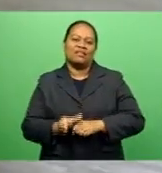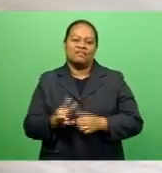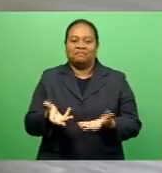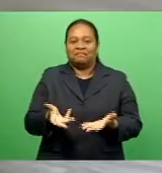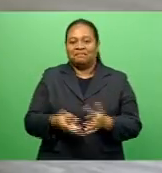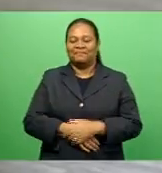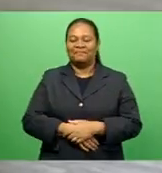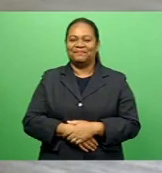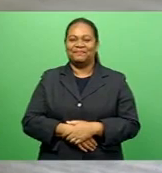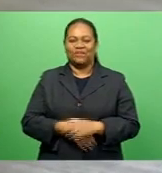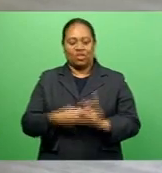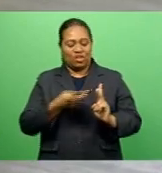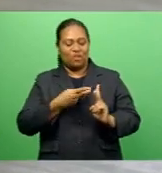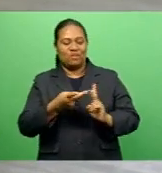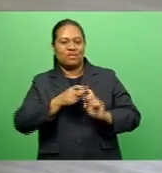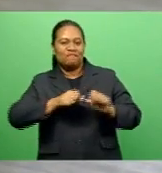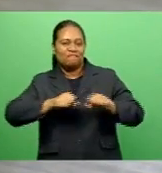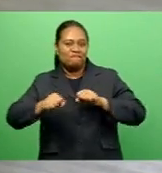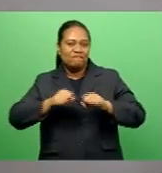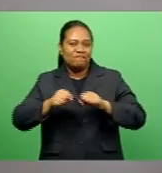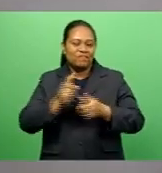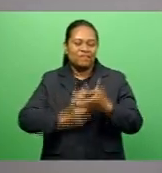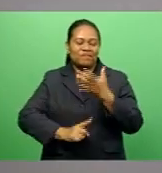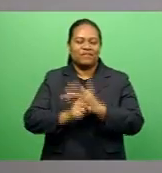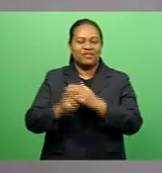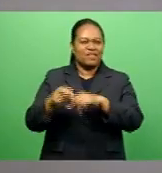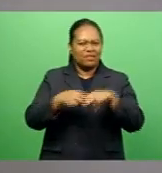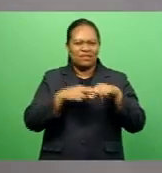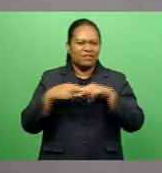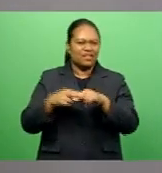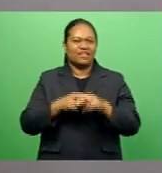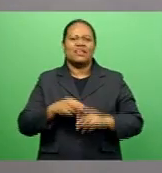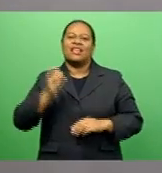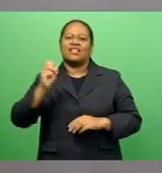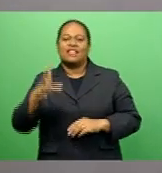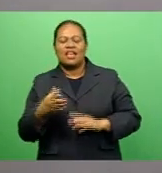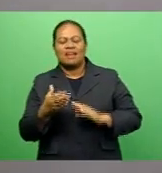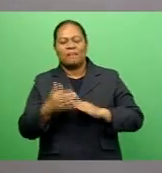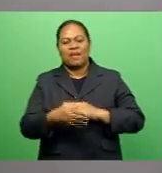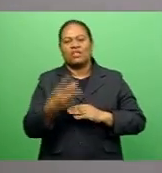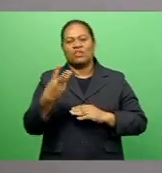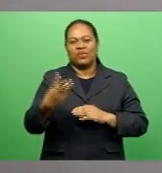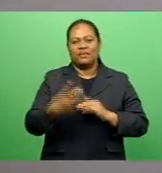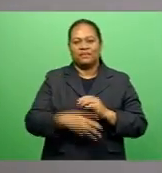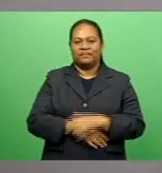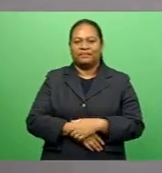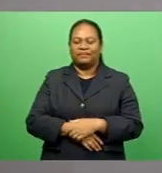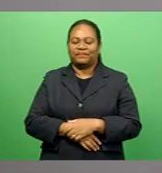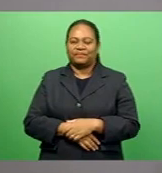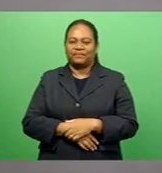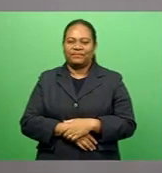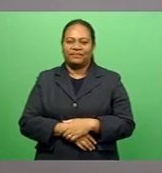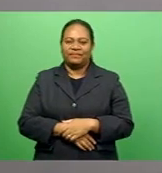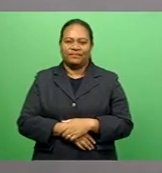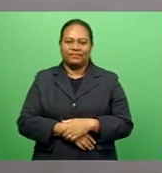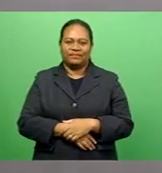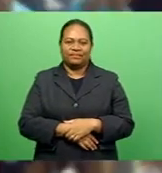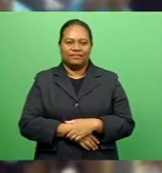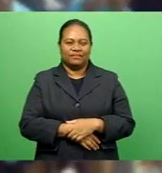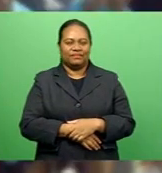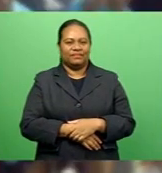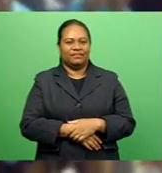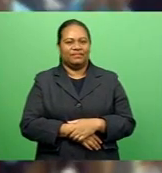The two will fight for the super lightweight title of Fiji in a 10-by-3 contest. Felipe Naikaso, FBC